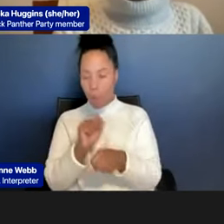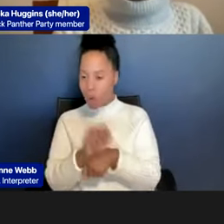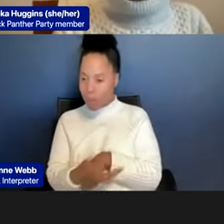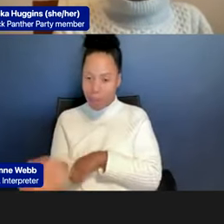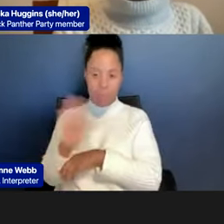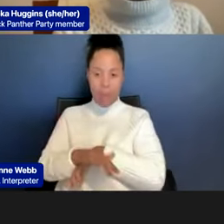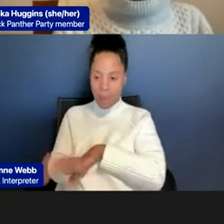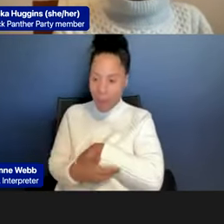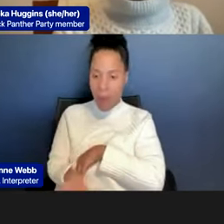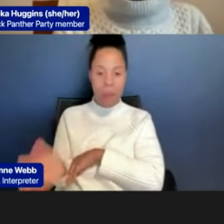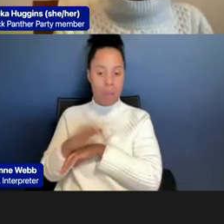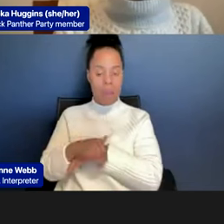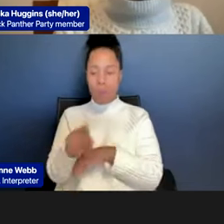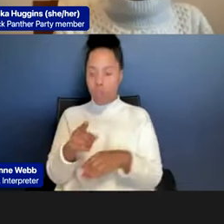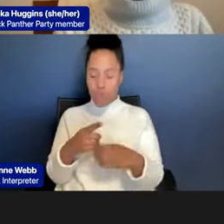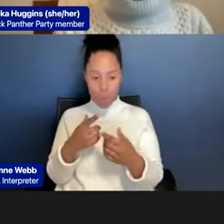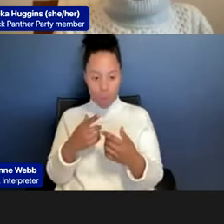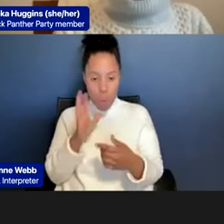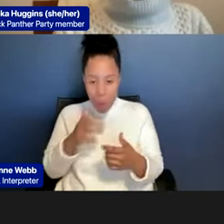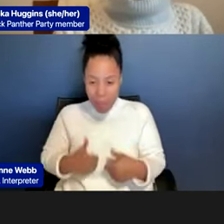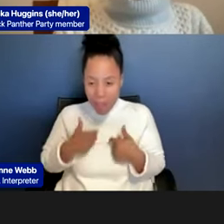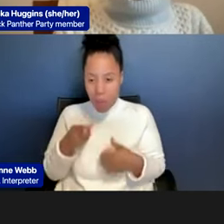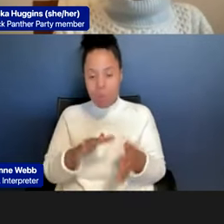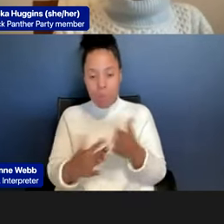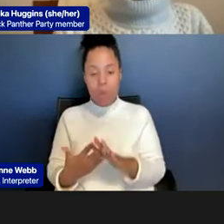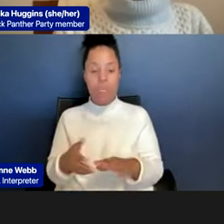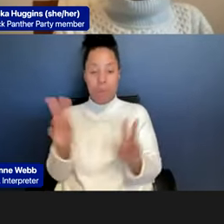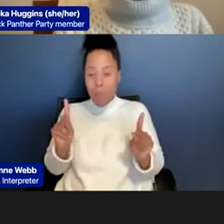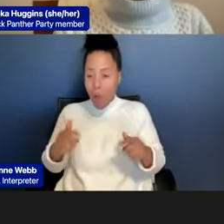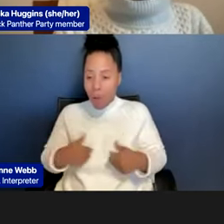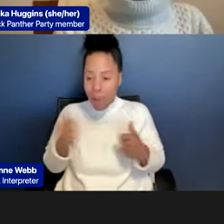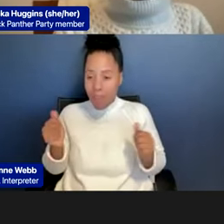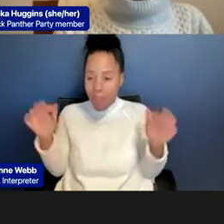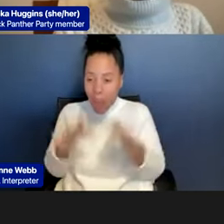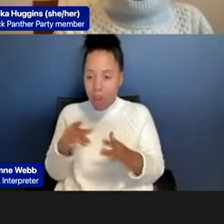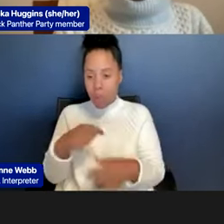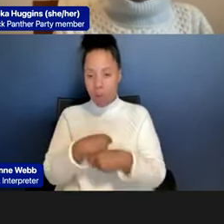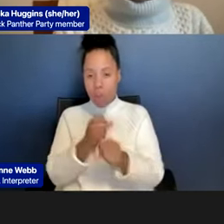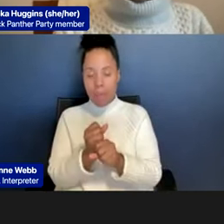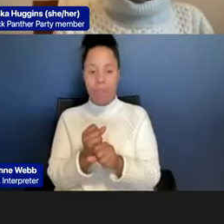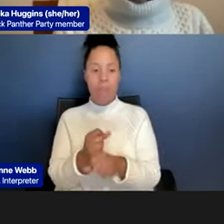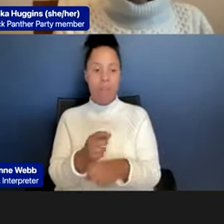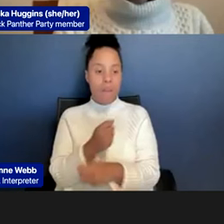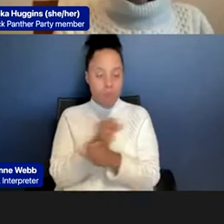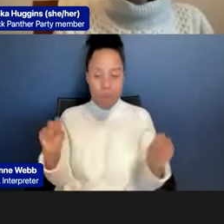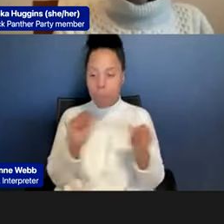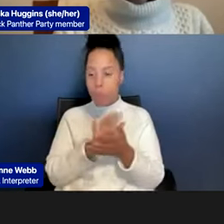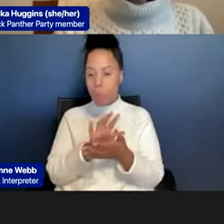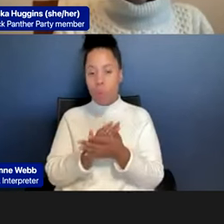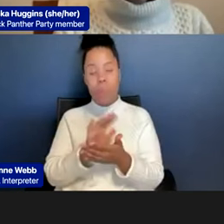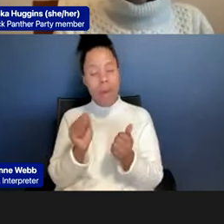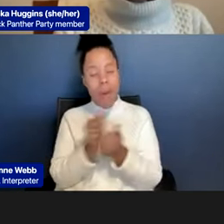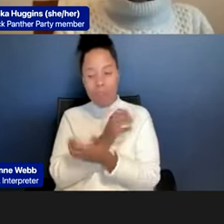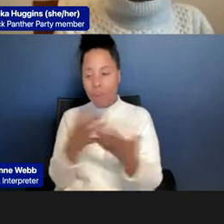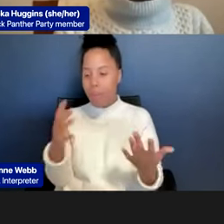communities. People are moving to these communities. They're creating freedom schools or liberation schools, all the things that Ericka spoke about.